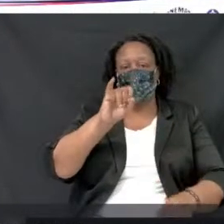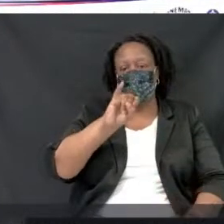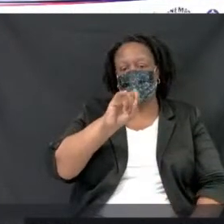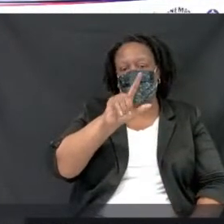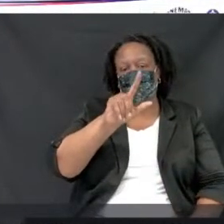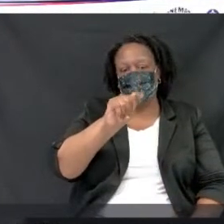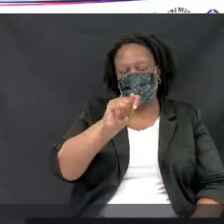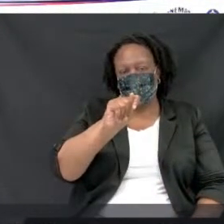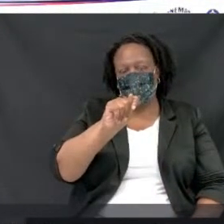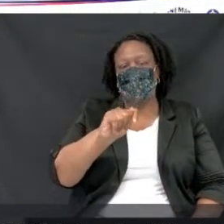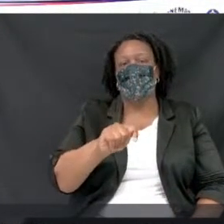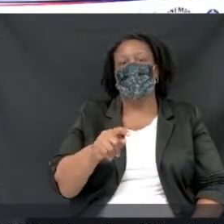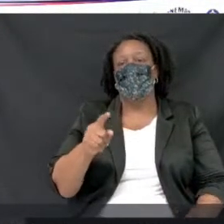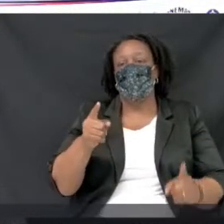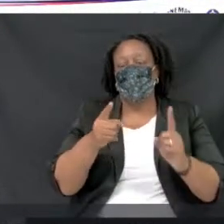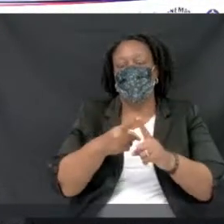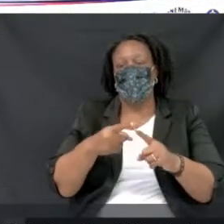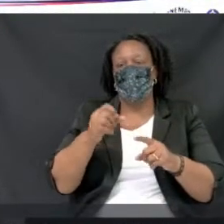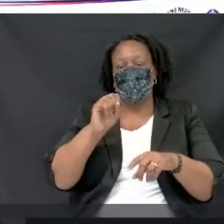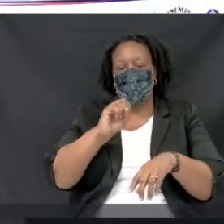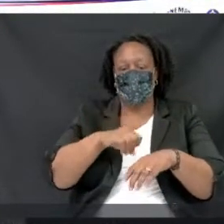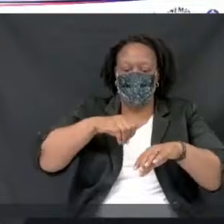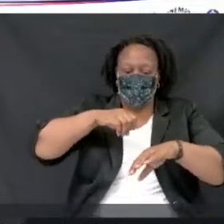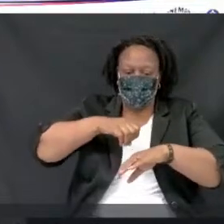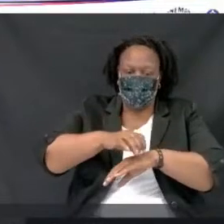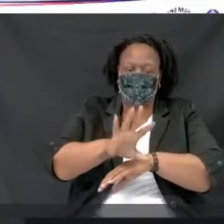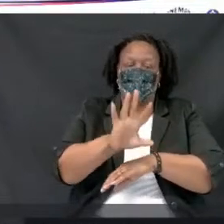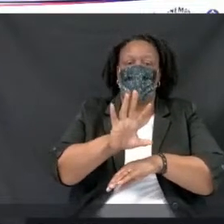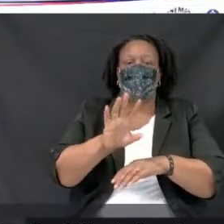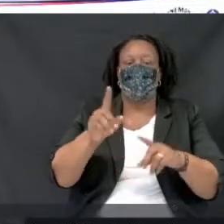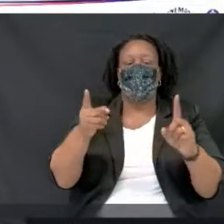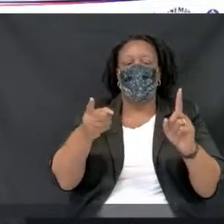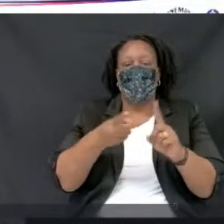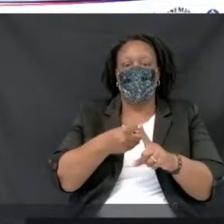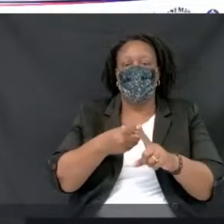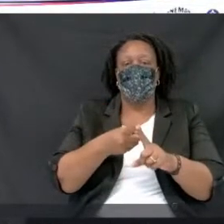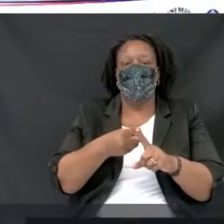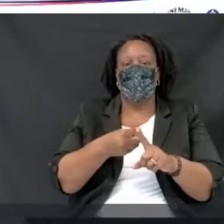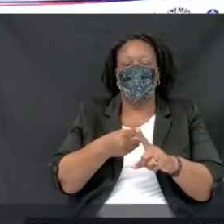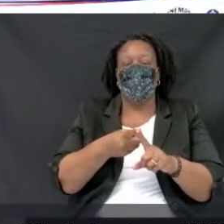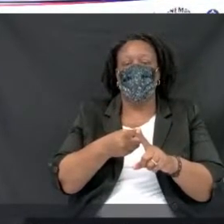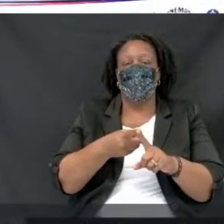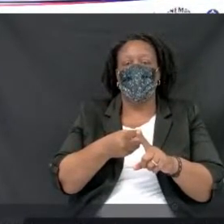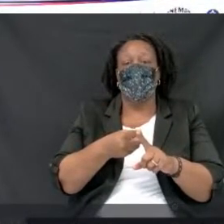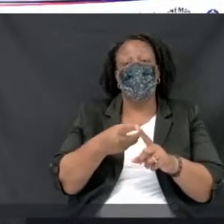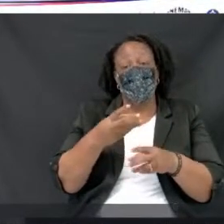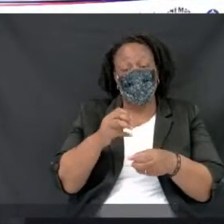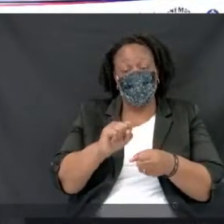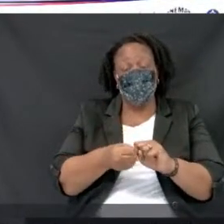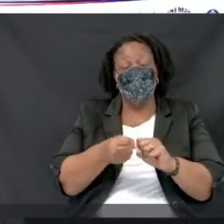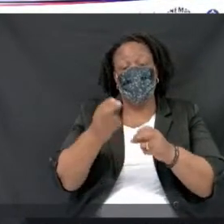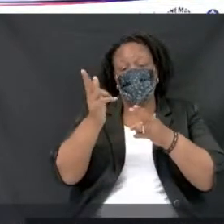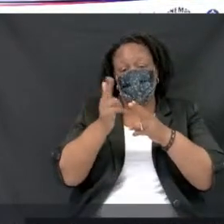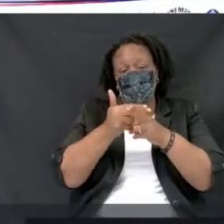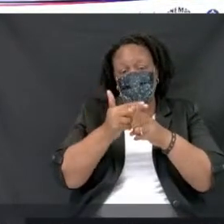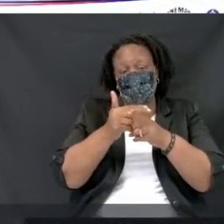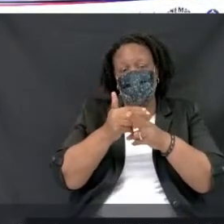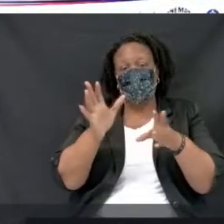booster doses will be added to the database and to the electronic vaccination card